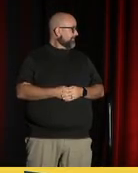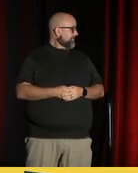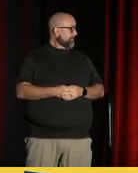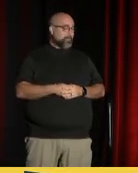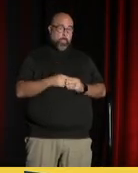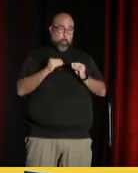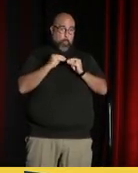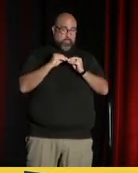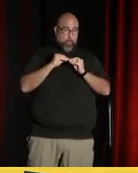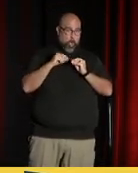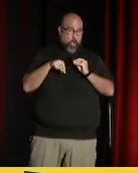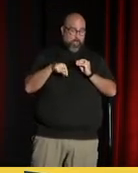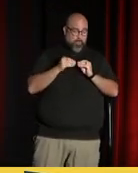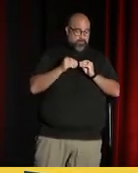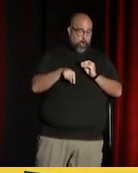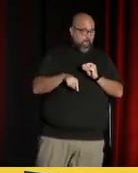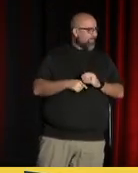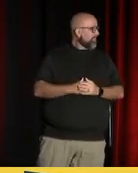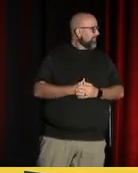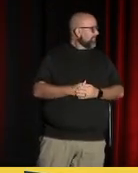There's more in there, Andrew.